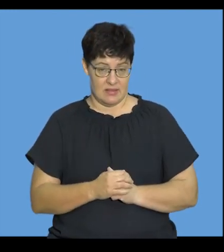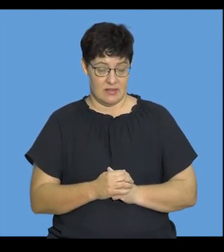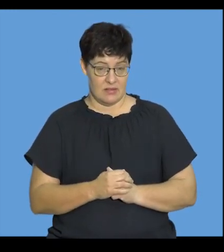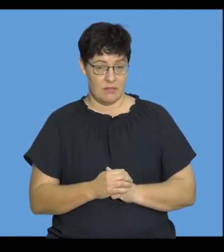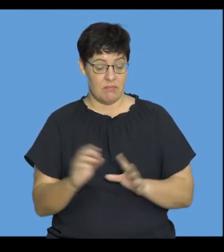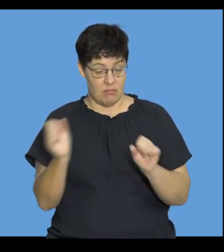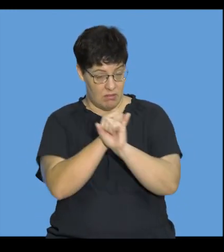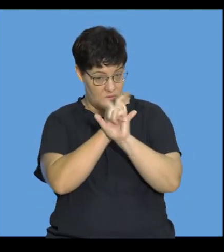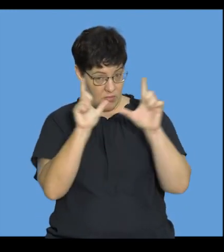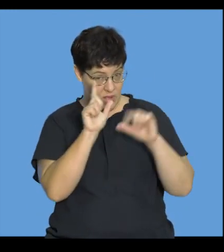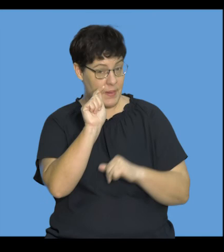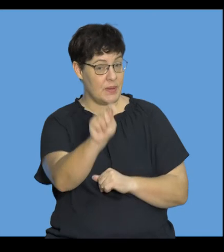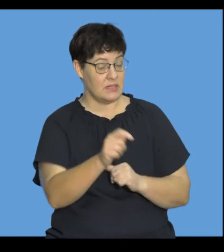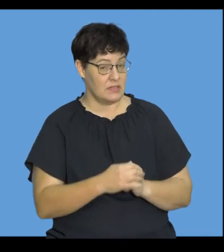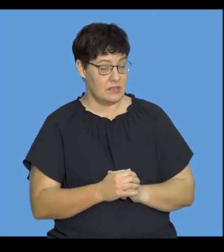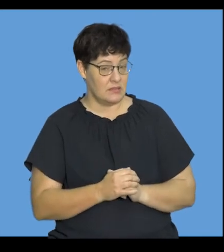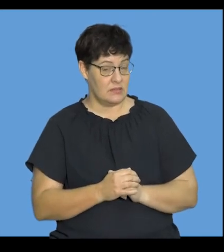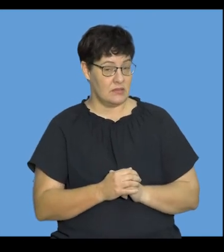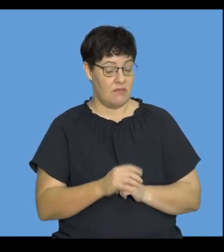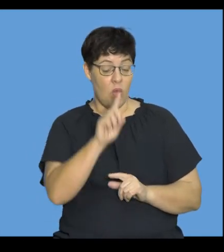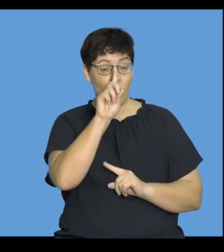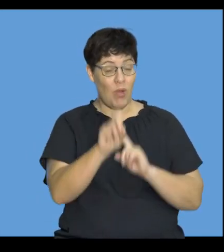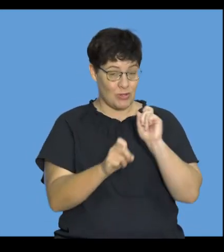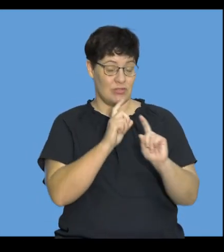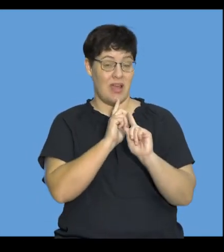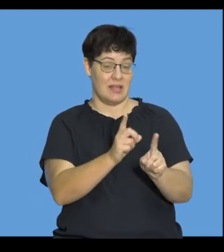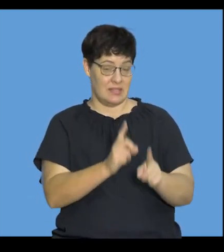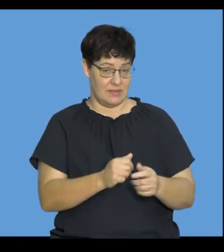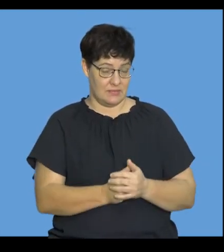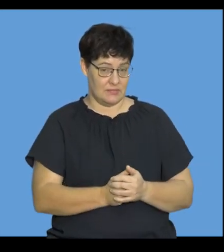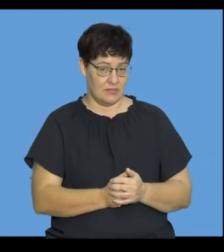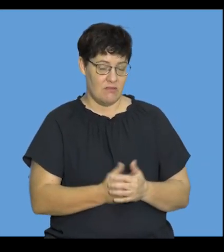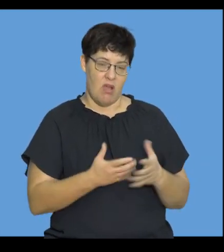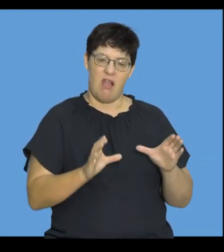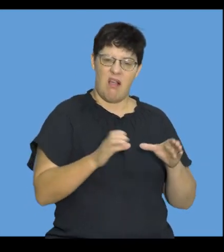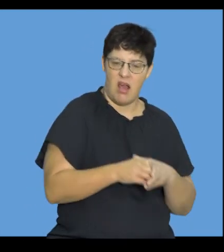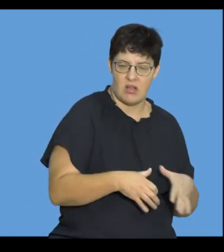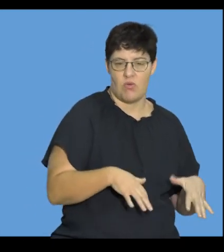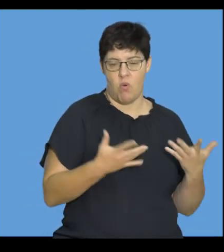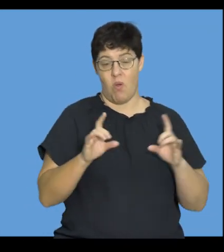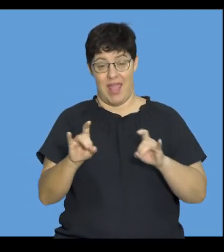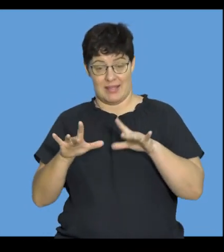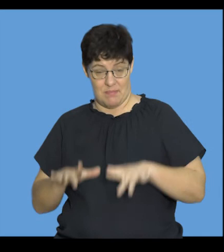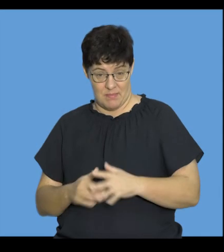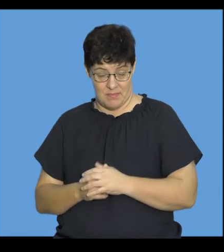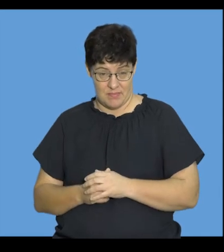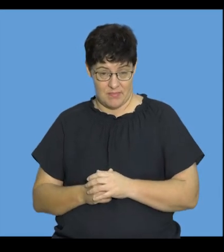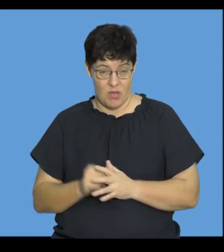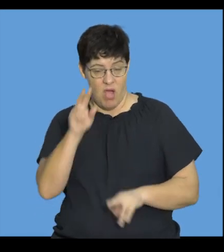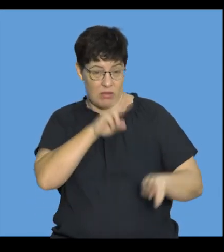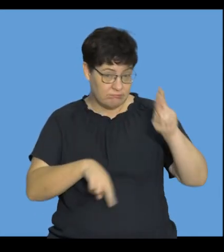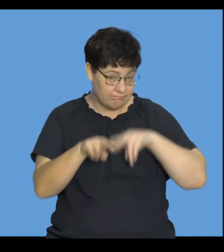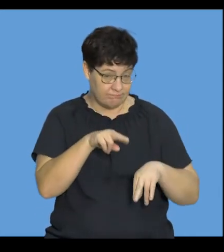Be extremely wary of this when you are doing questions, whether it be for class purposes, exam